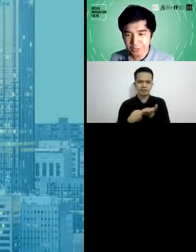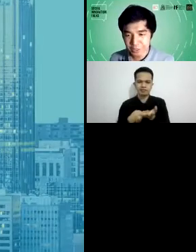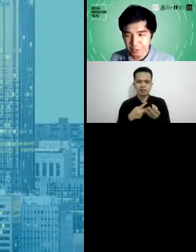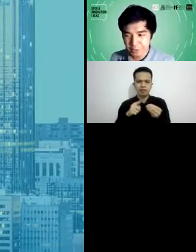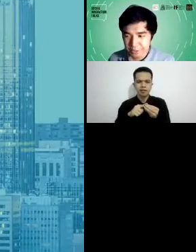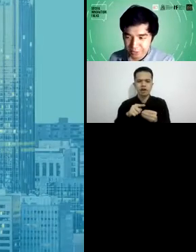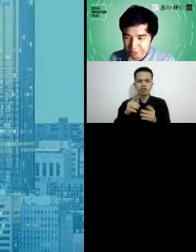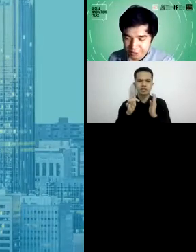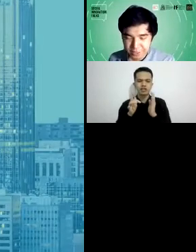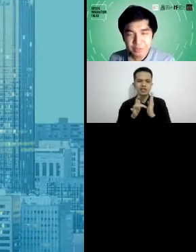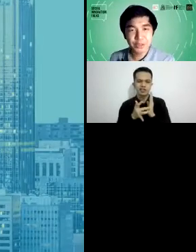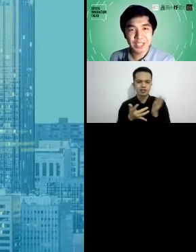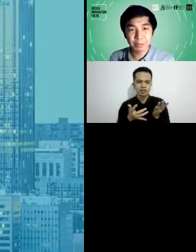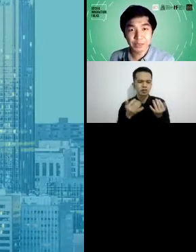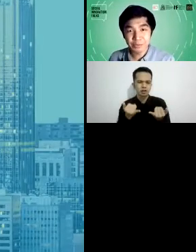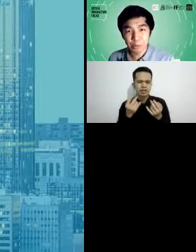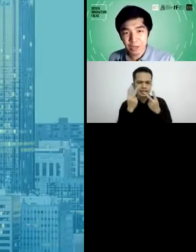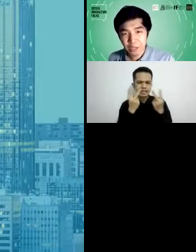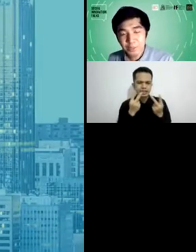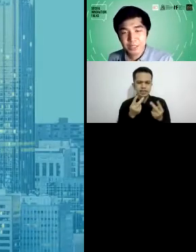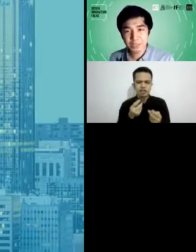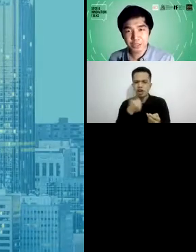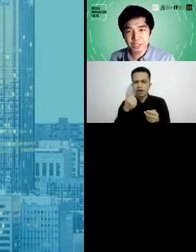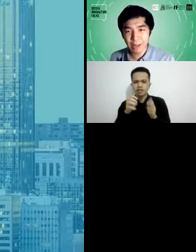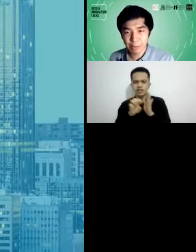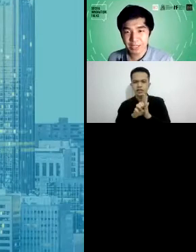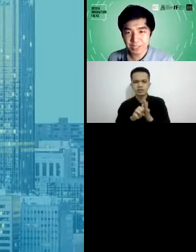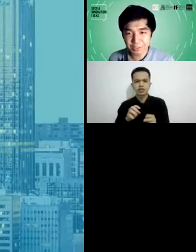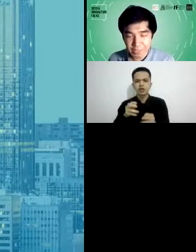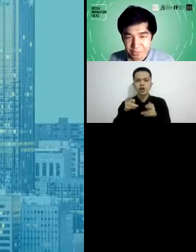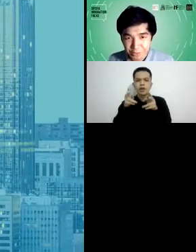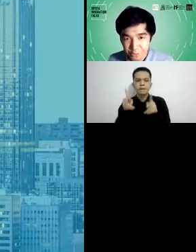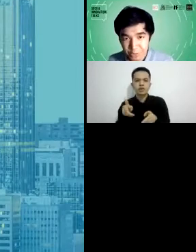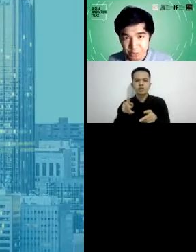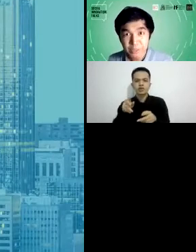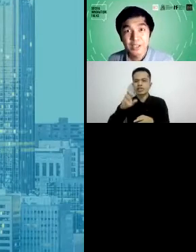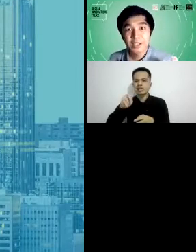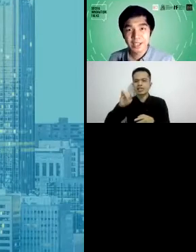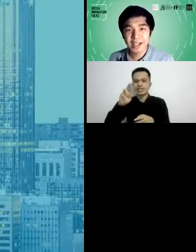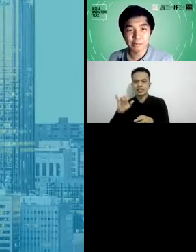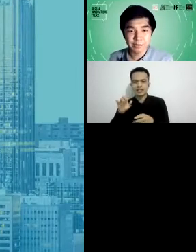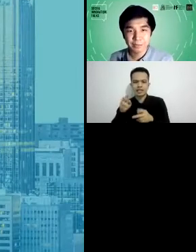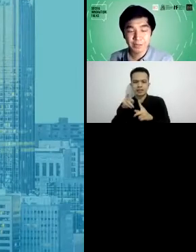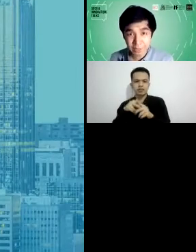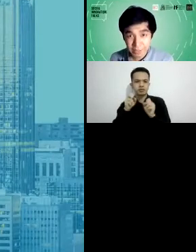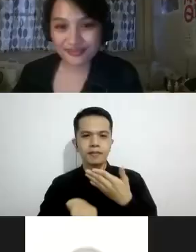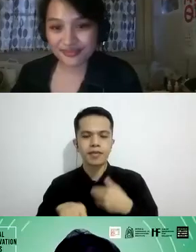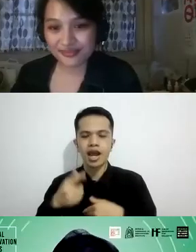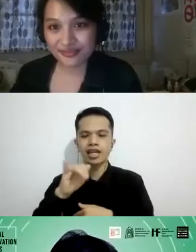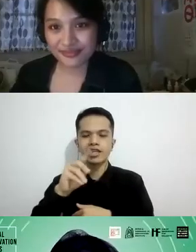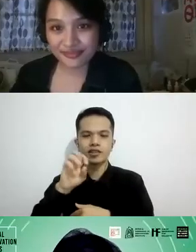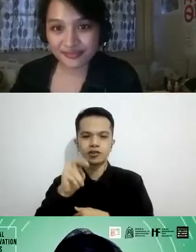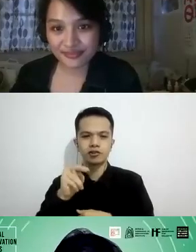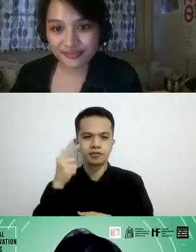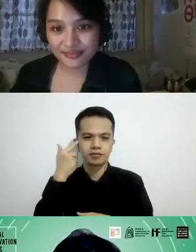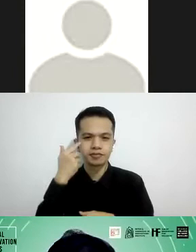technology. Let's see a few examples of where human-centric applications of Industry 4.0 can happen. All right? Okay,